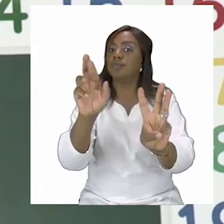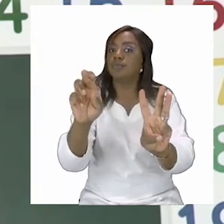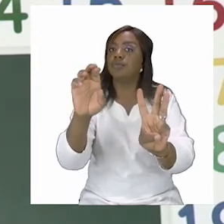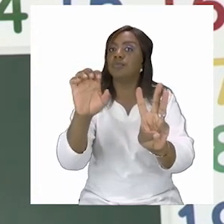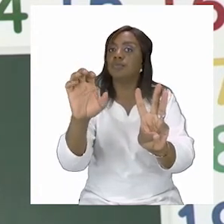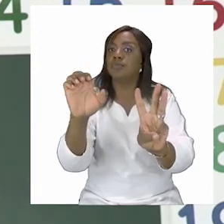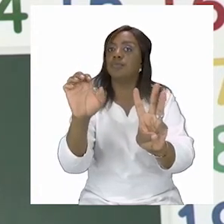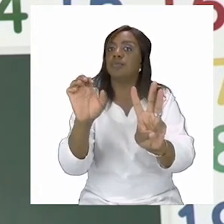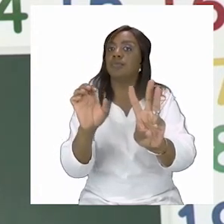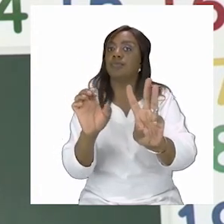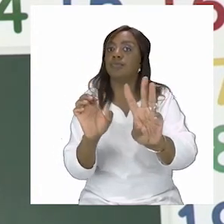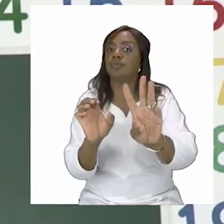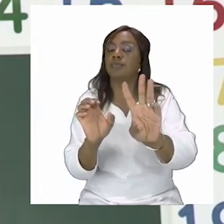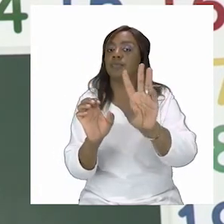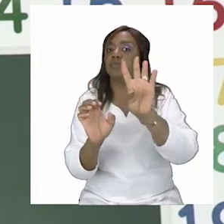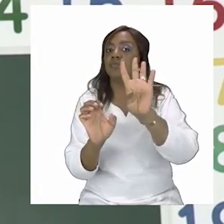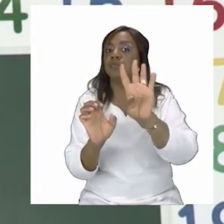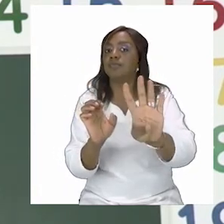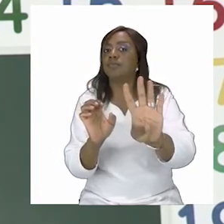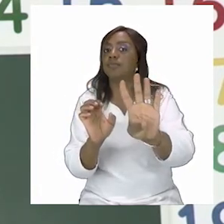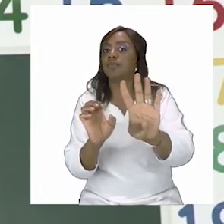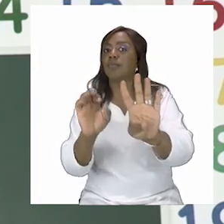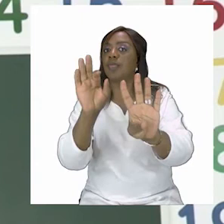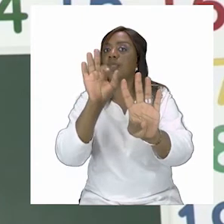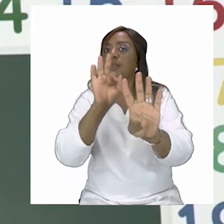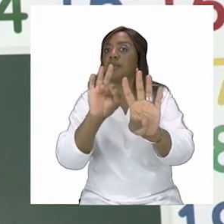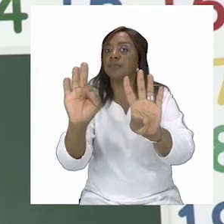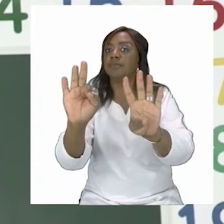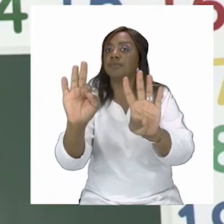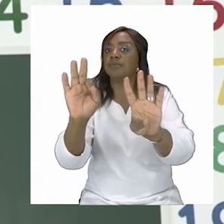3, very good, grade 2s,